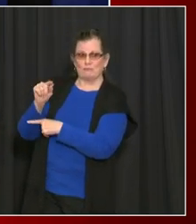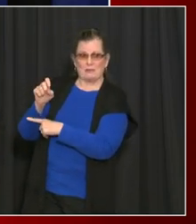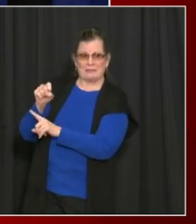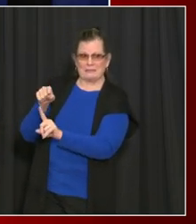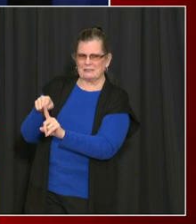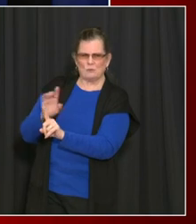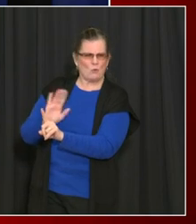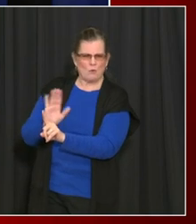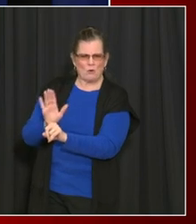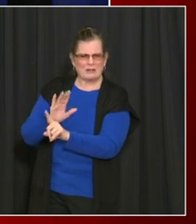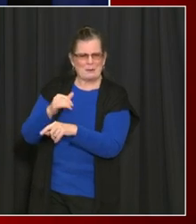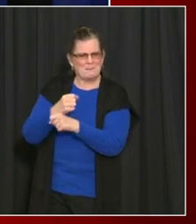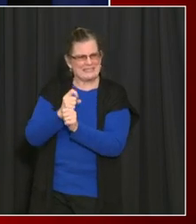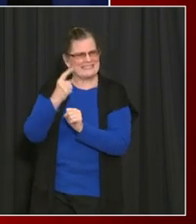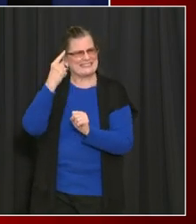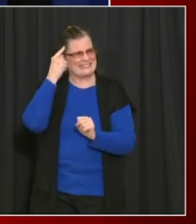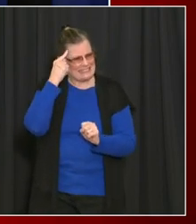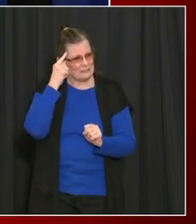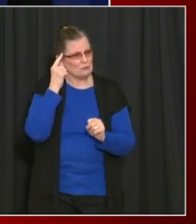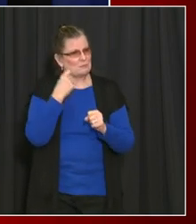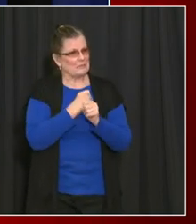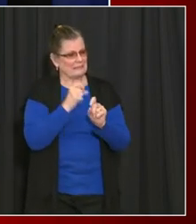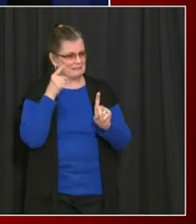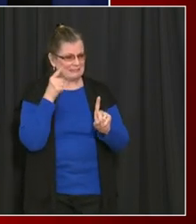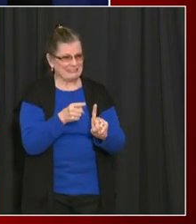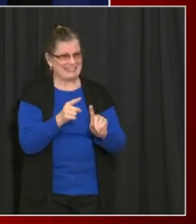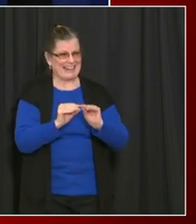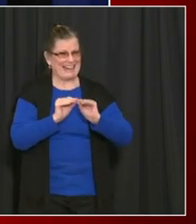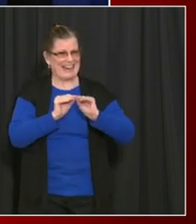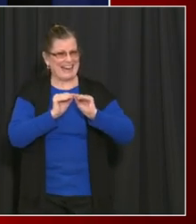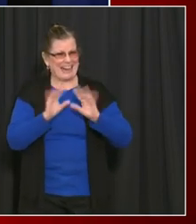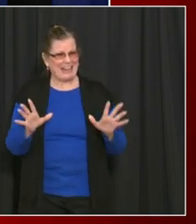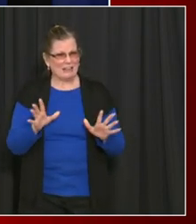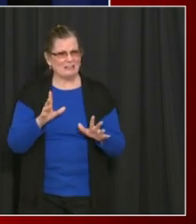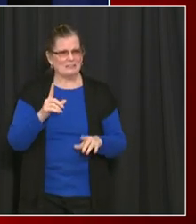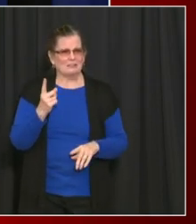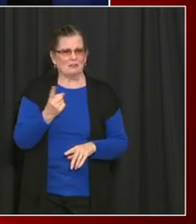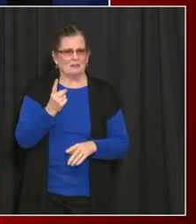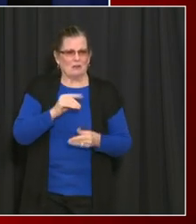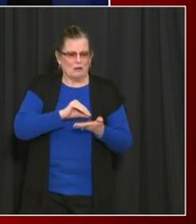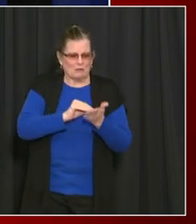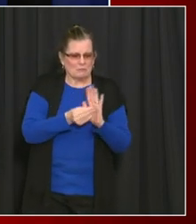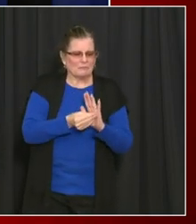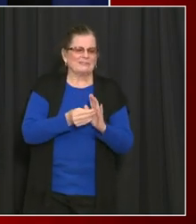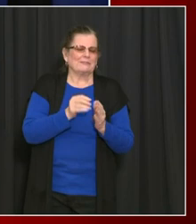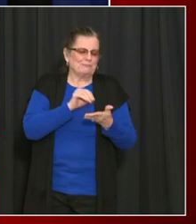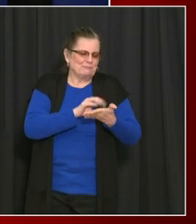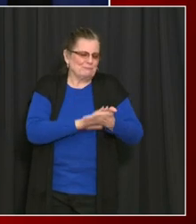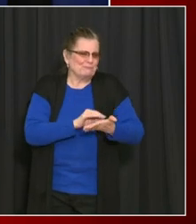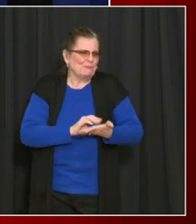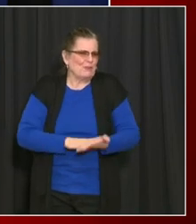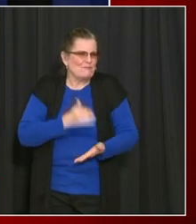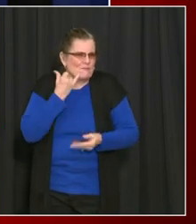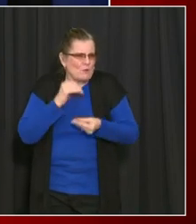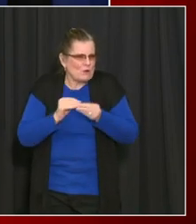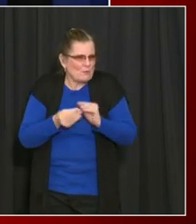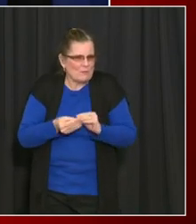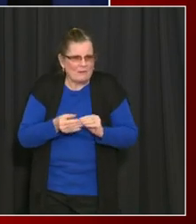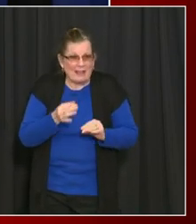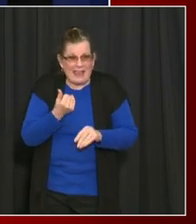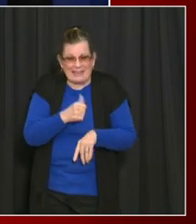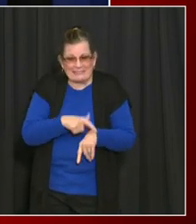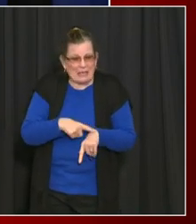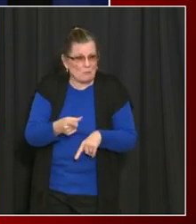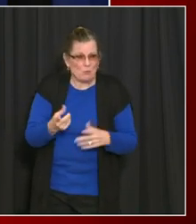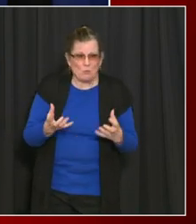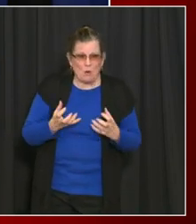that makes some sense. I hope it gets great context. You can always take numbers and create numerators and denominators, but is it the best way